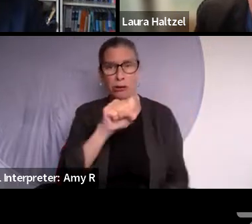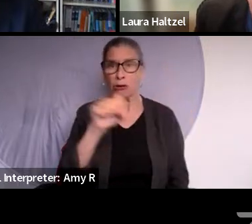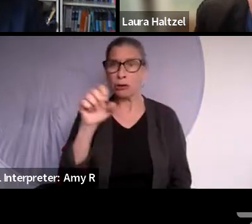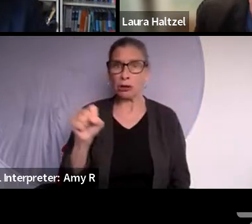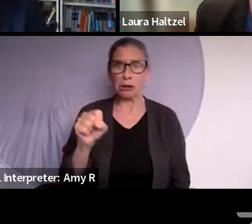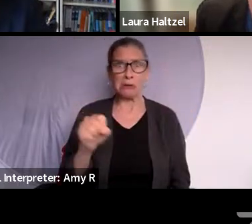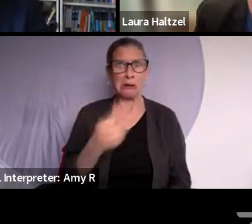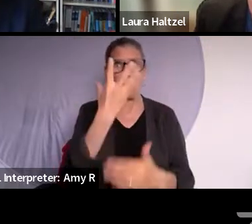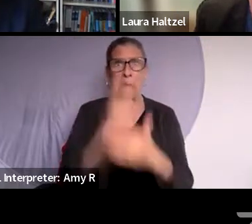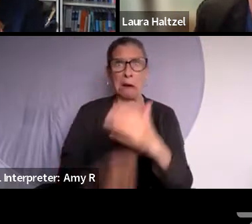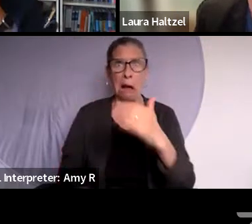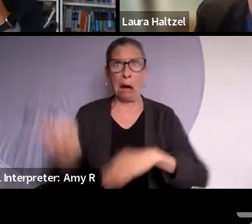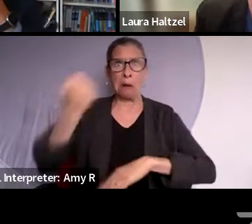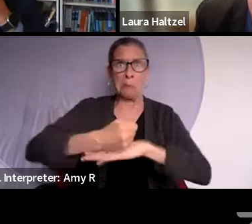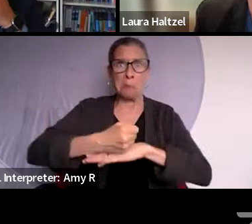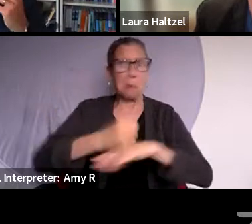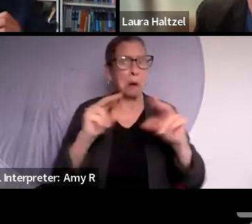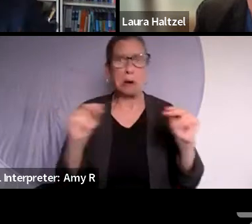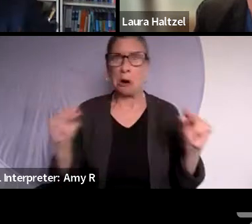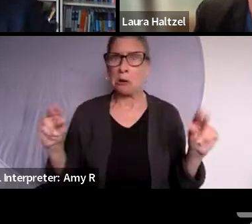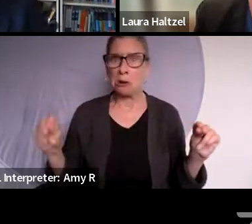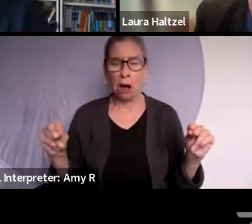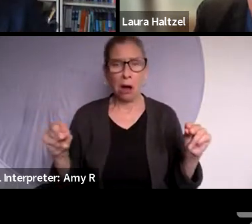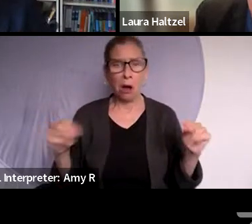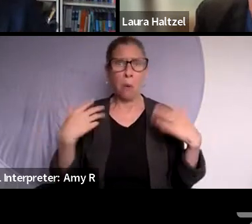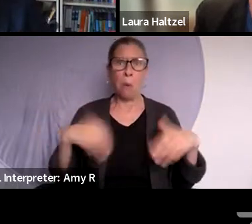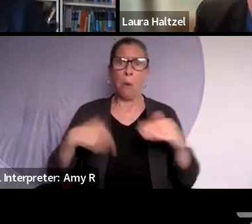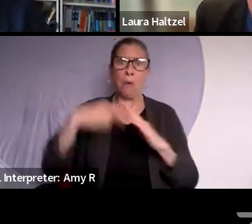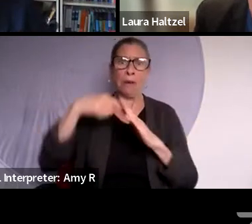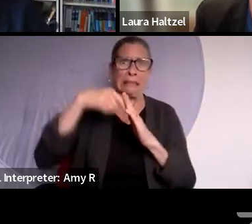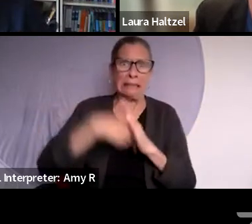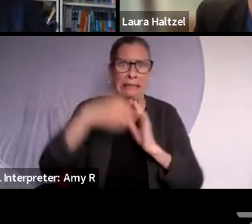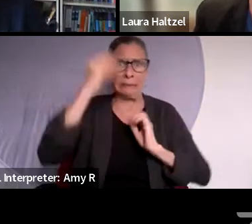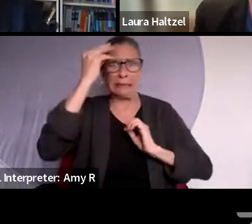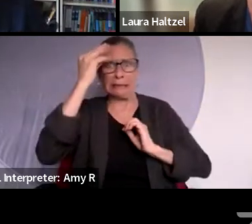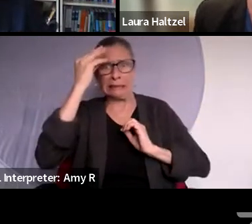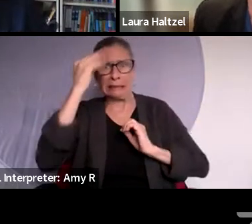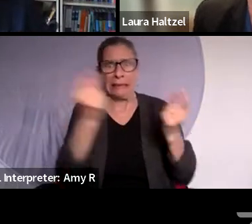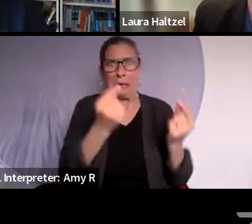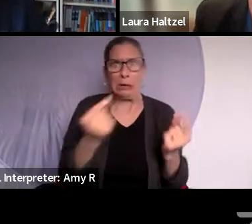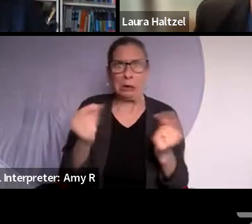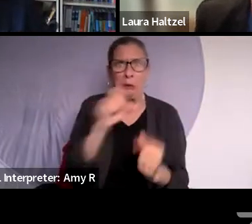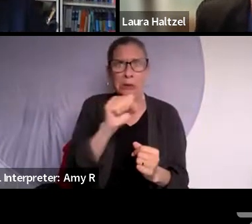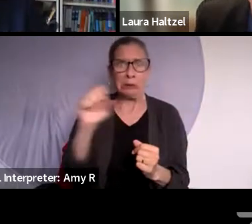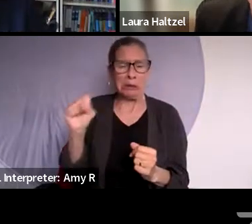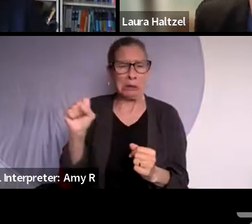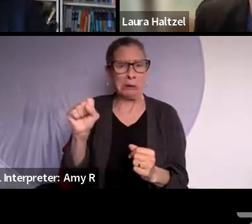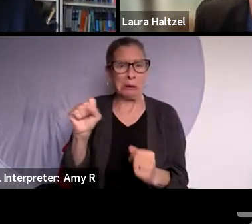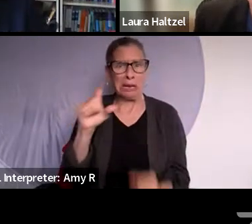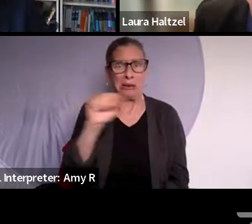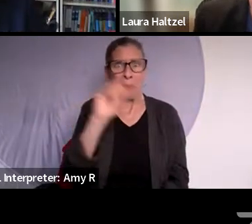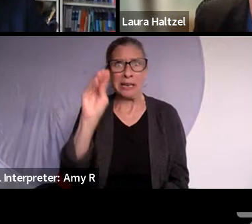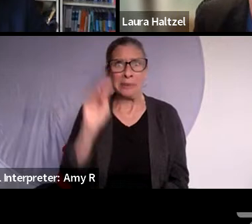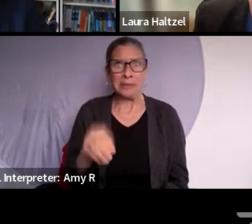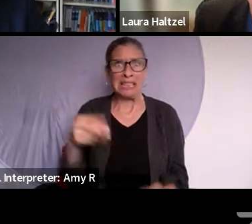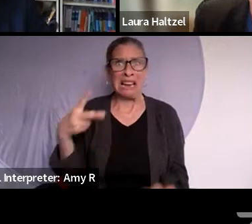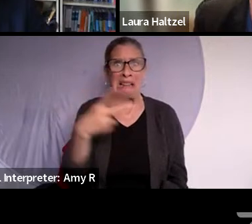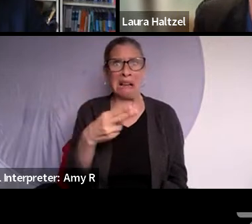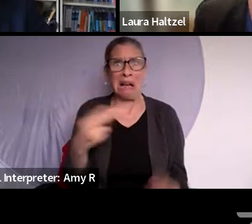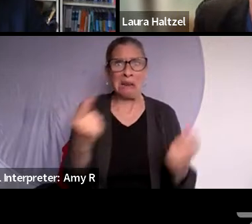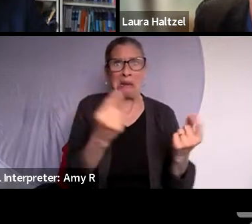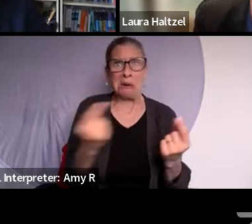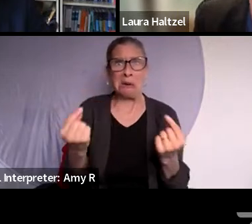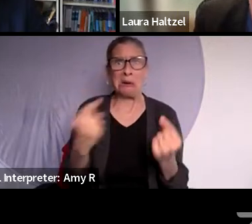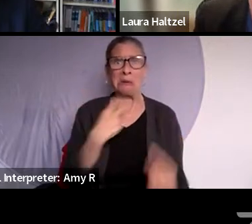is gone, because I think we get so deep in the wonk that we're like, oh, what are we going to do about that 20% cut? And